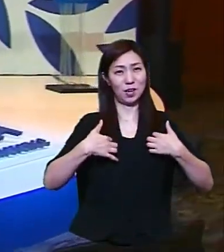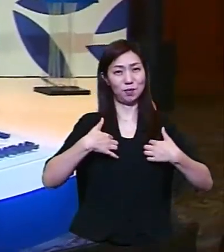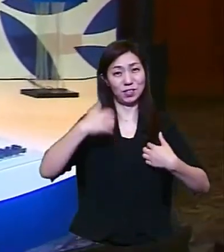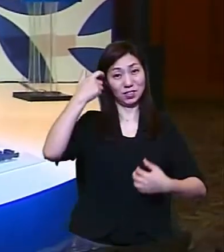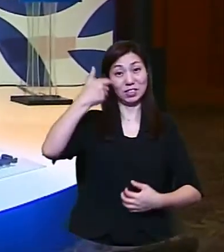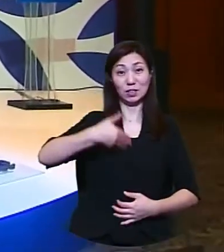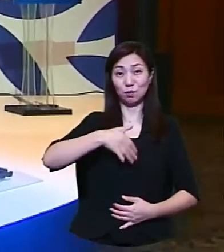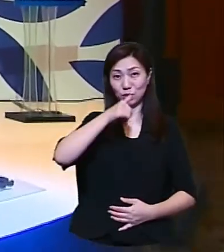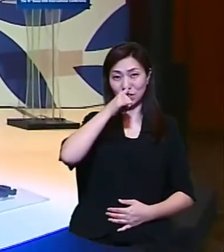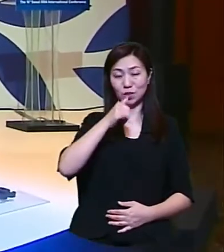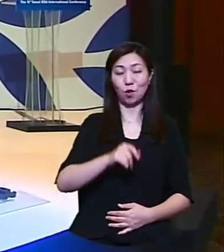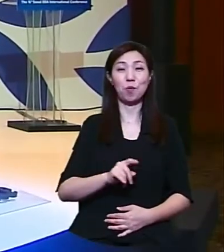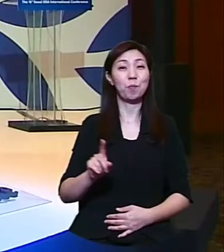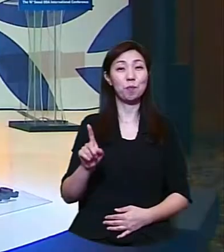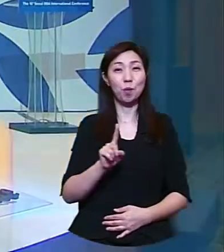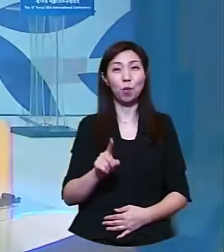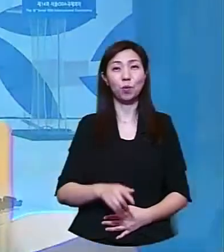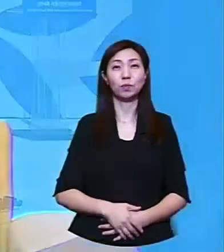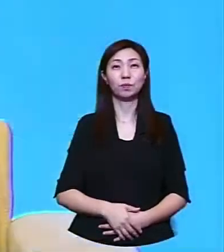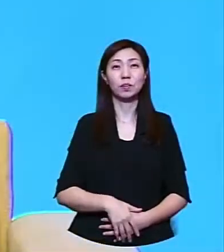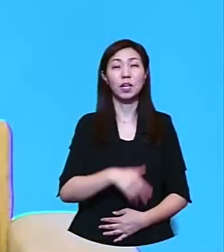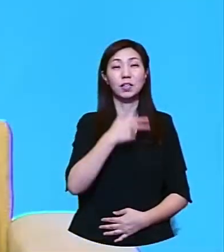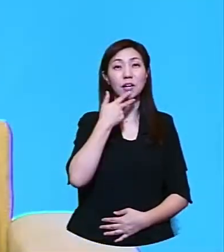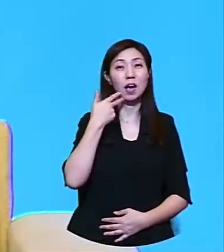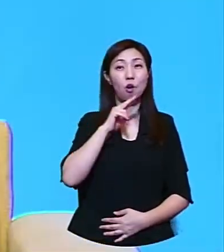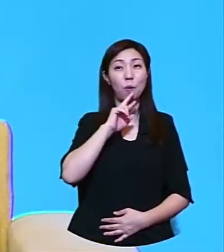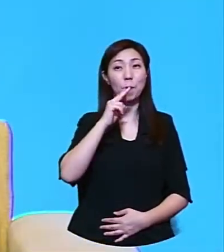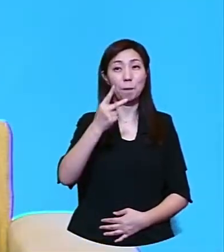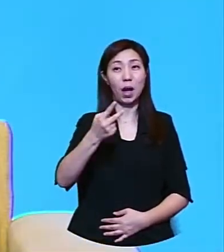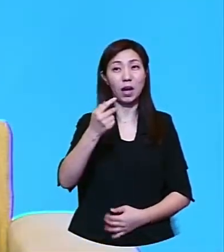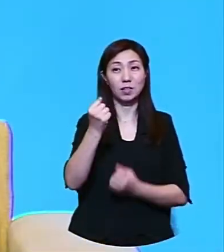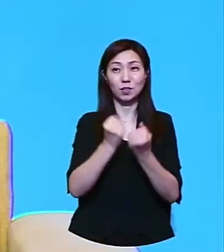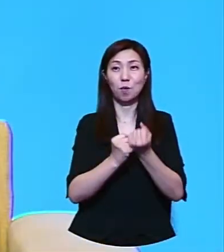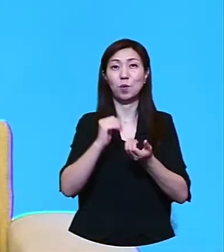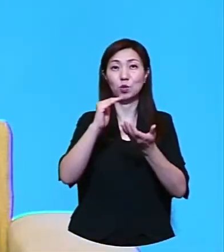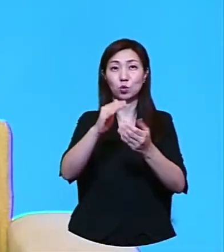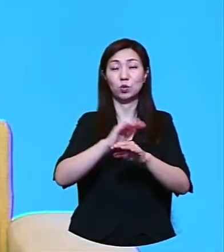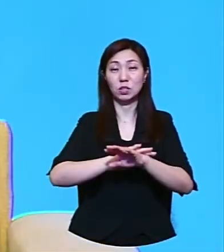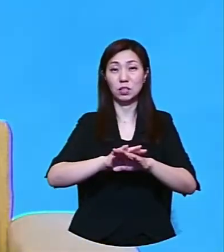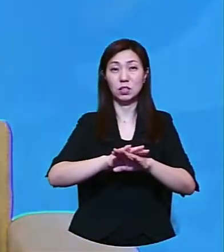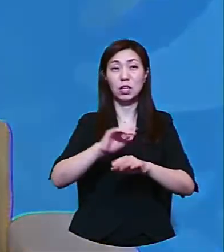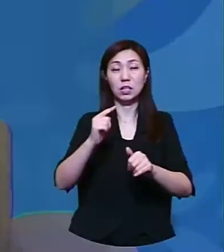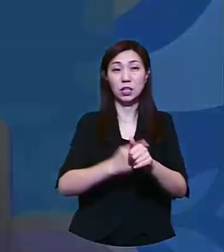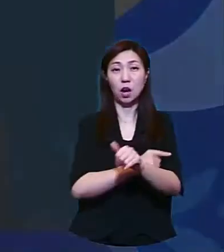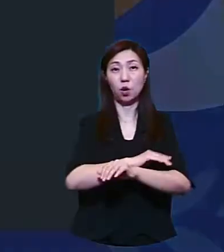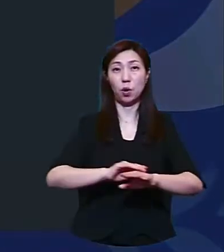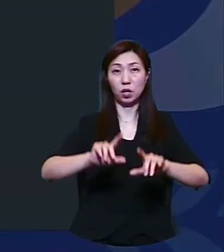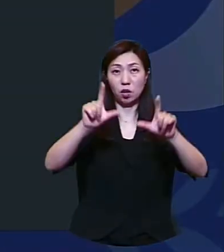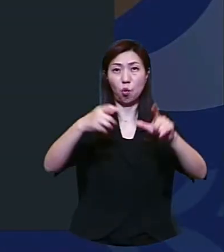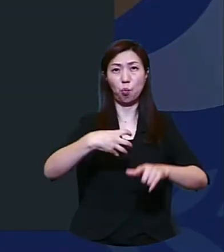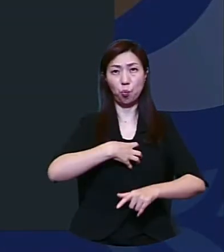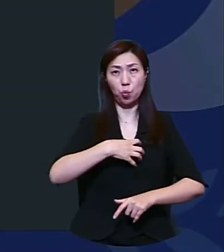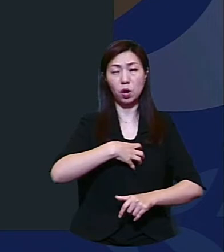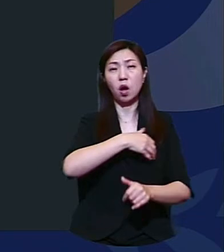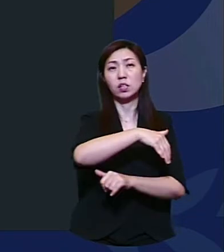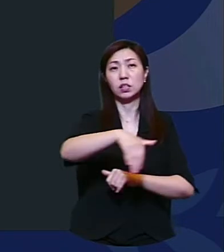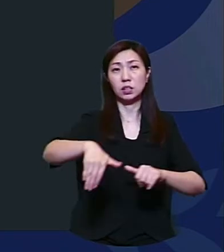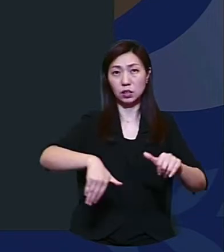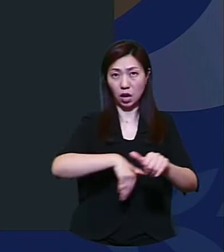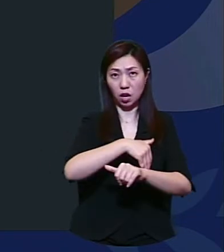this climate crisis, and also I think due to this COVID-19, this